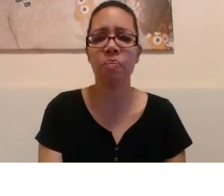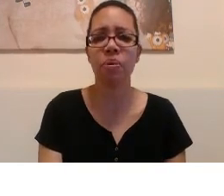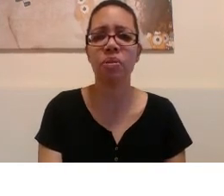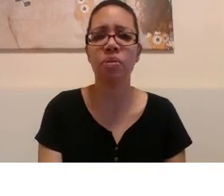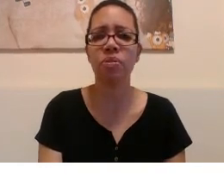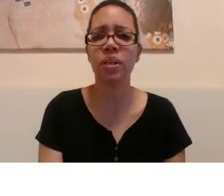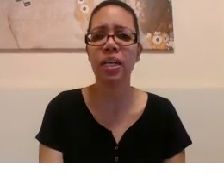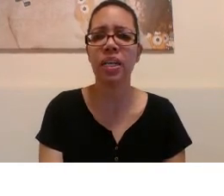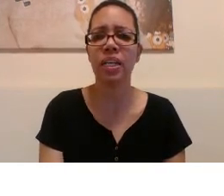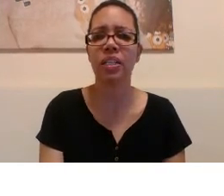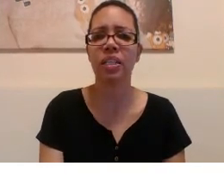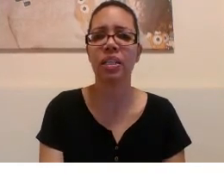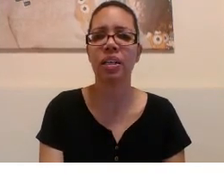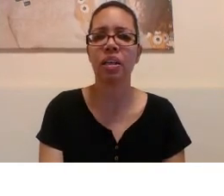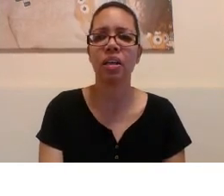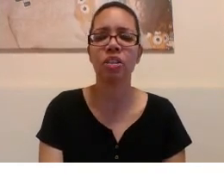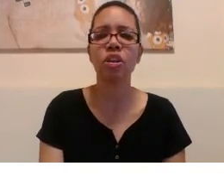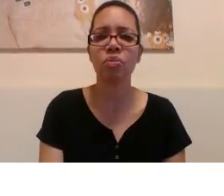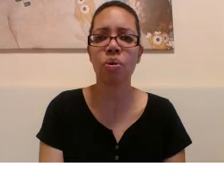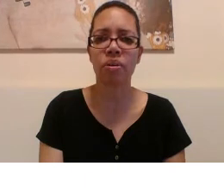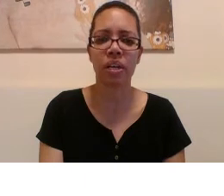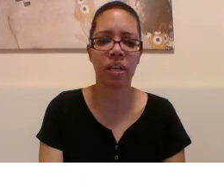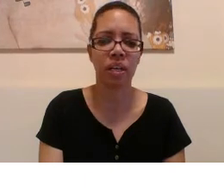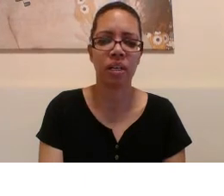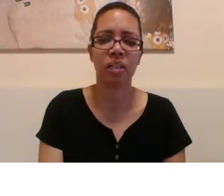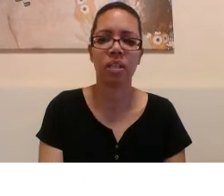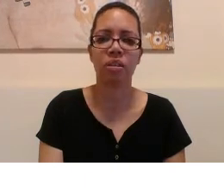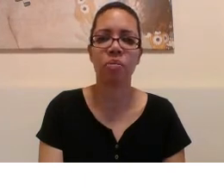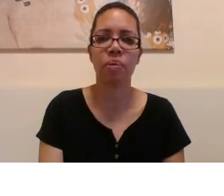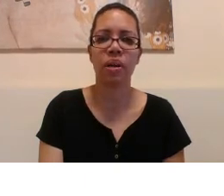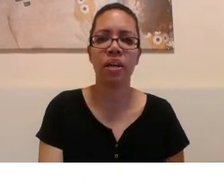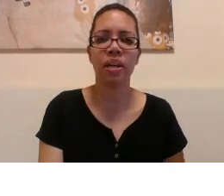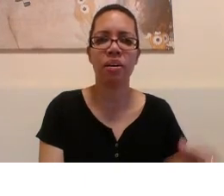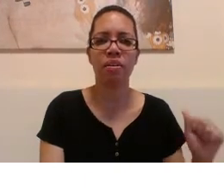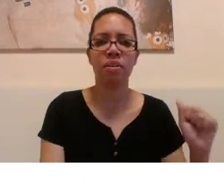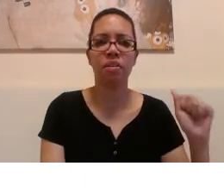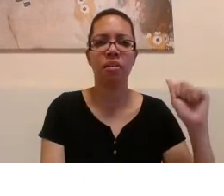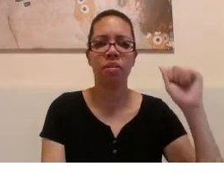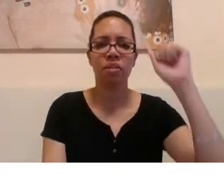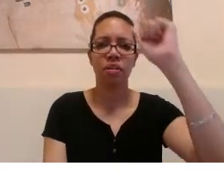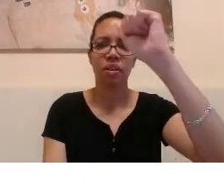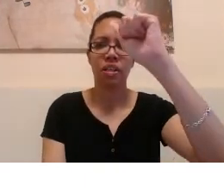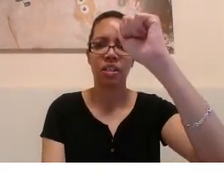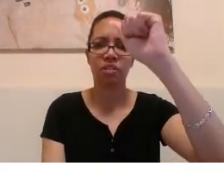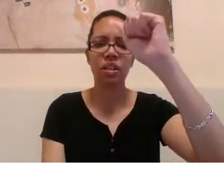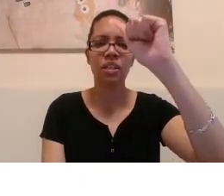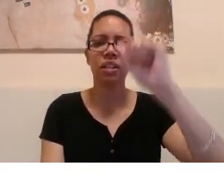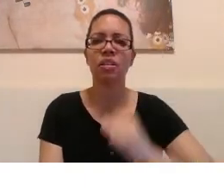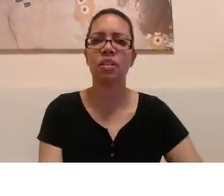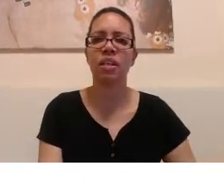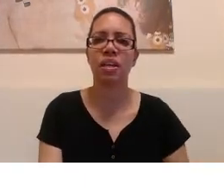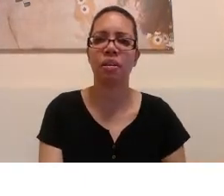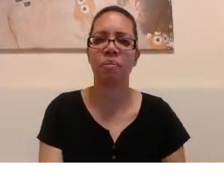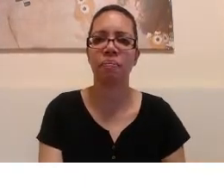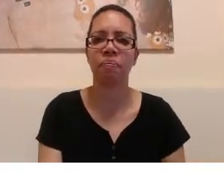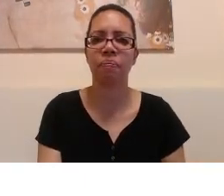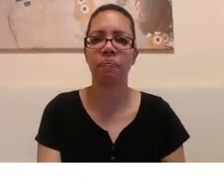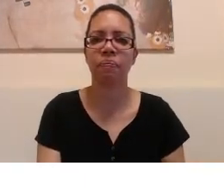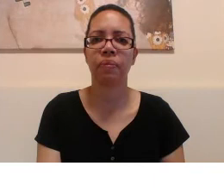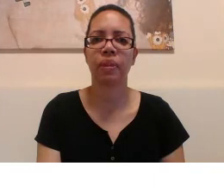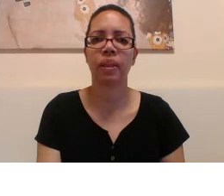1, 2, 3, 4, and 5 people on risk. Don't worry, superhero is rescuing